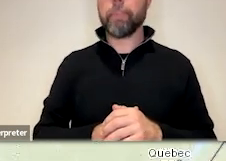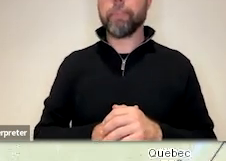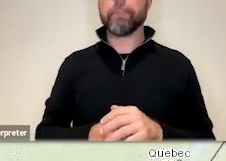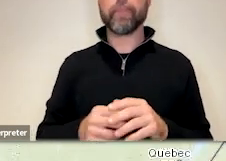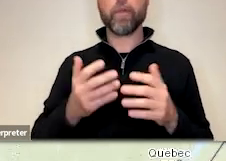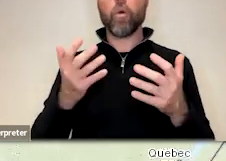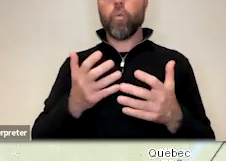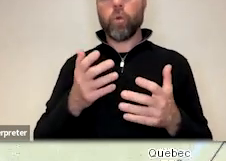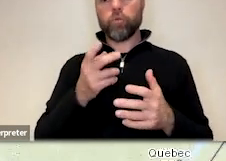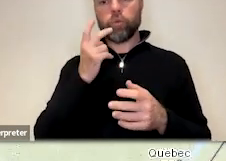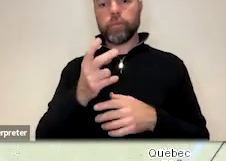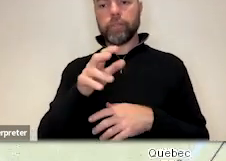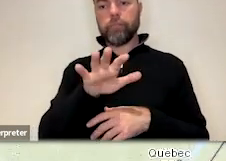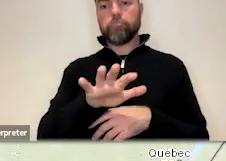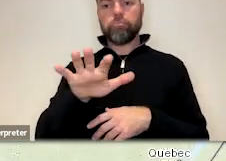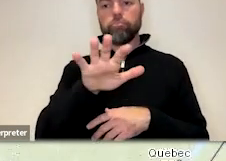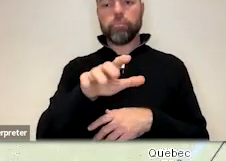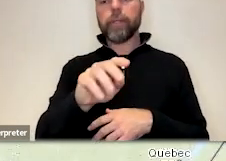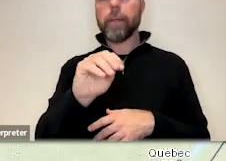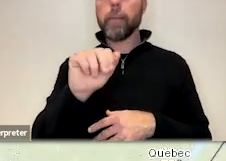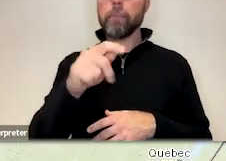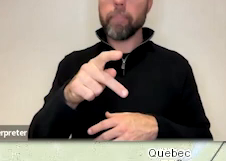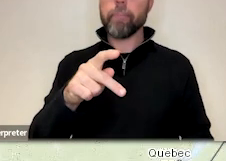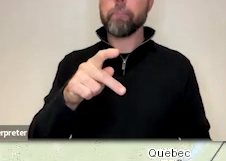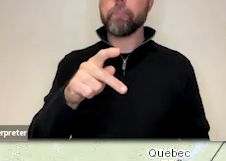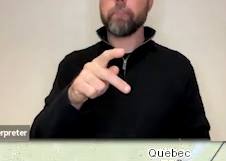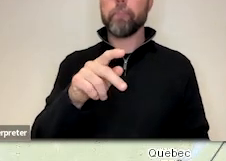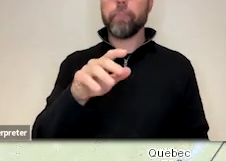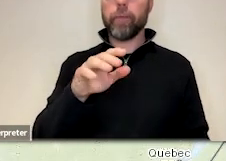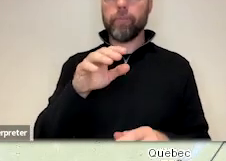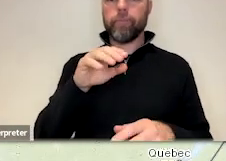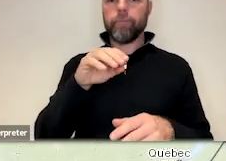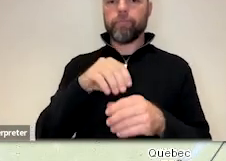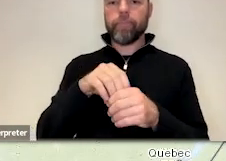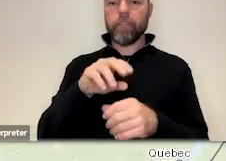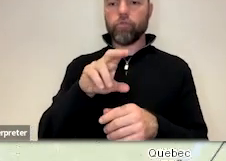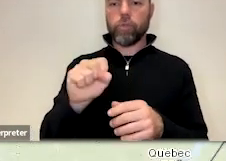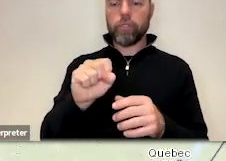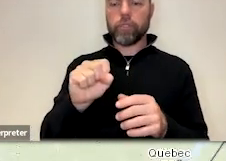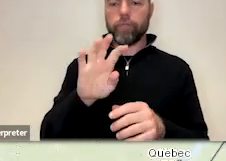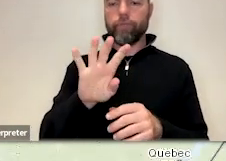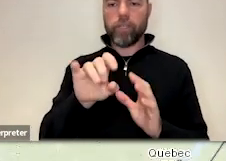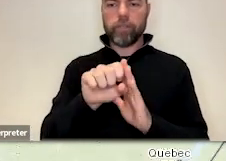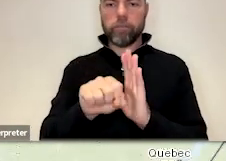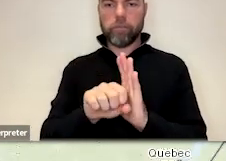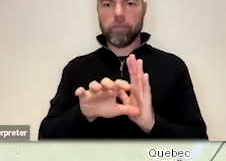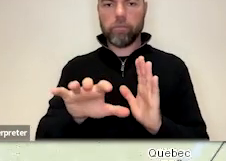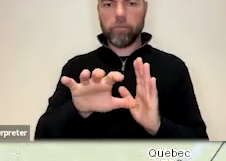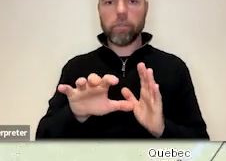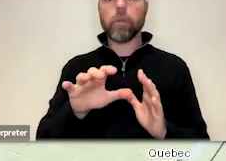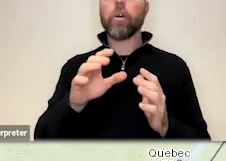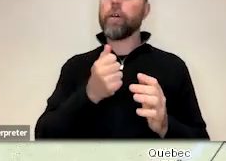What we're seeing here is a map of the continental United States, and there are a few different ways that we